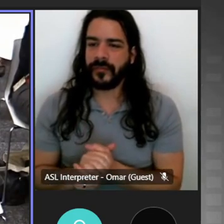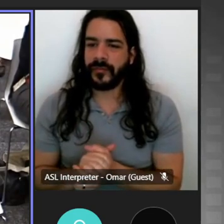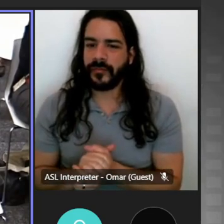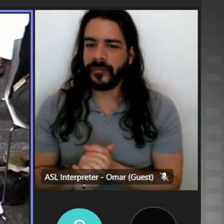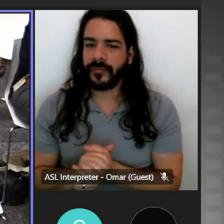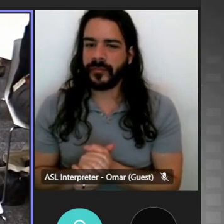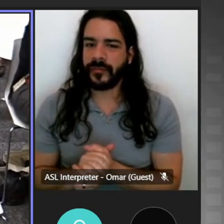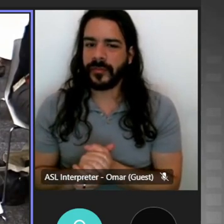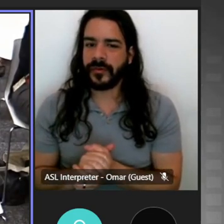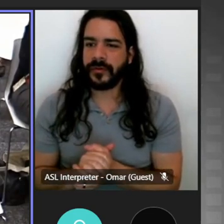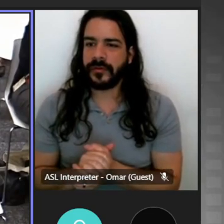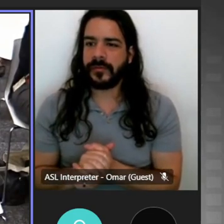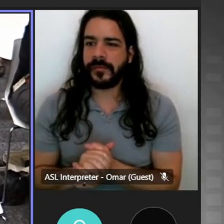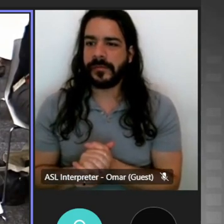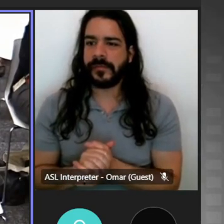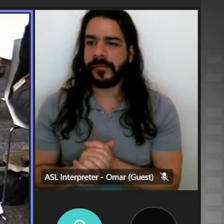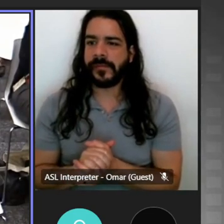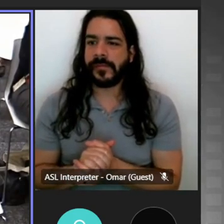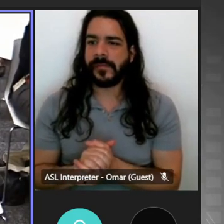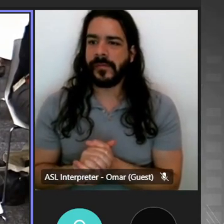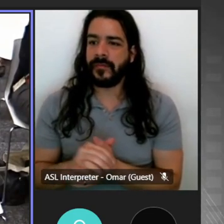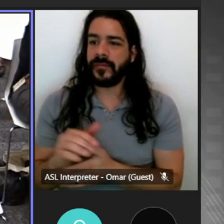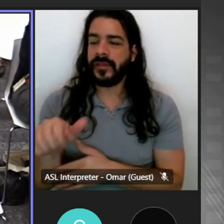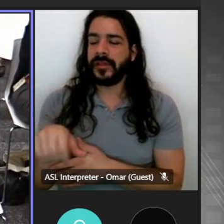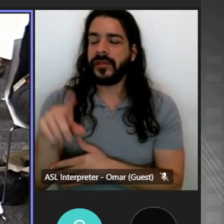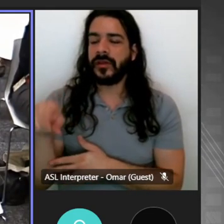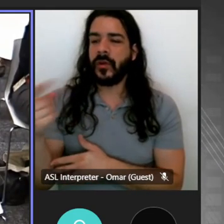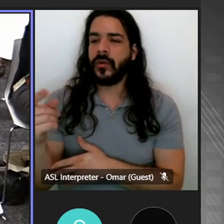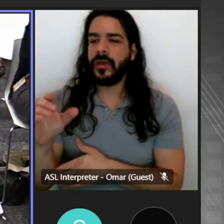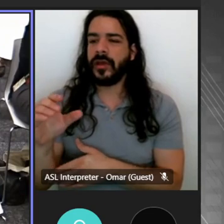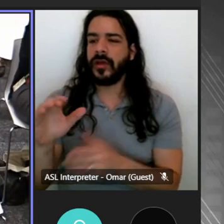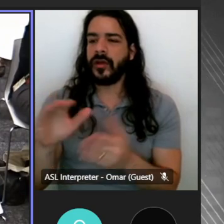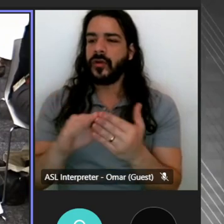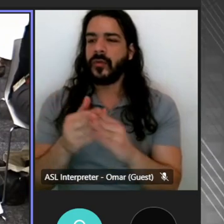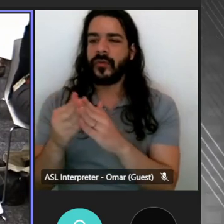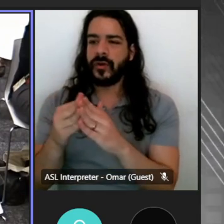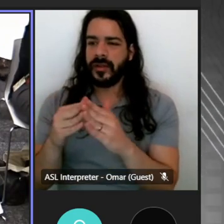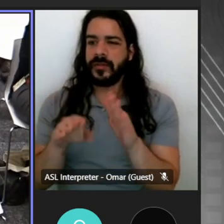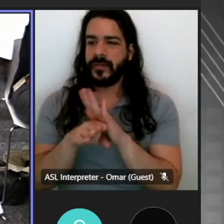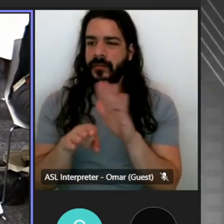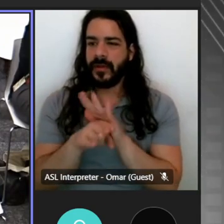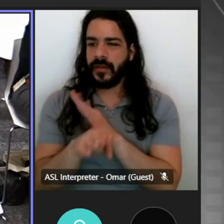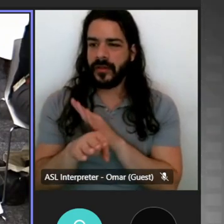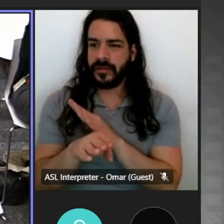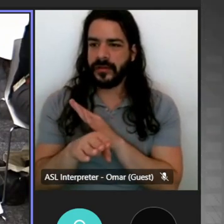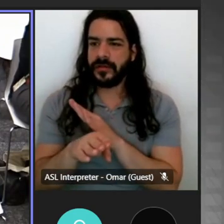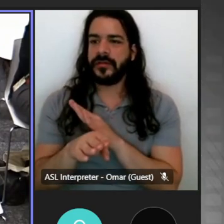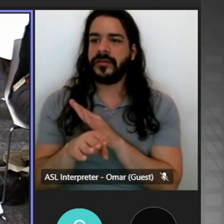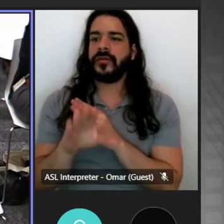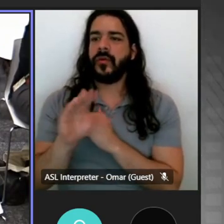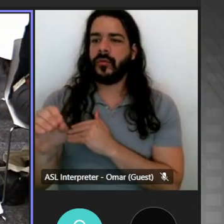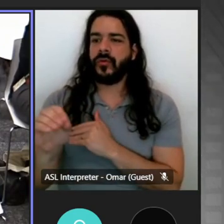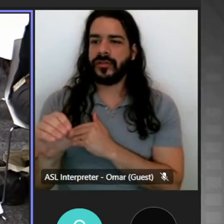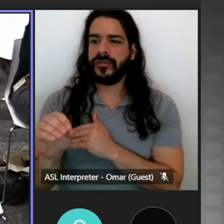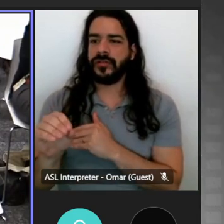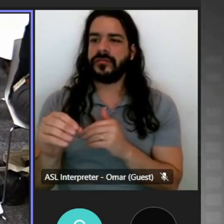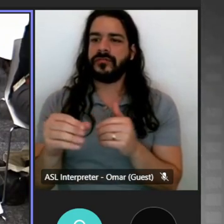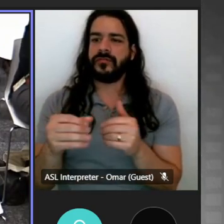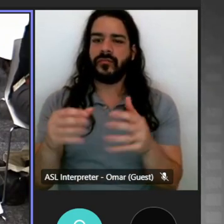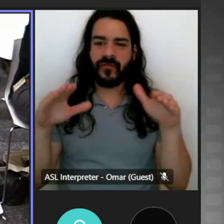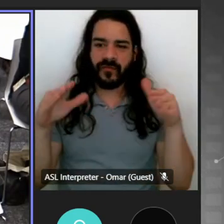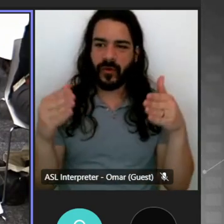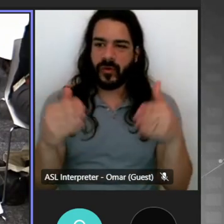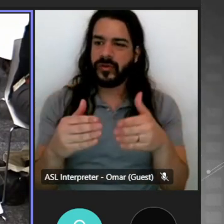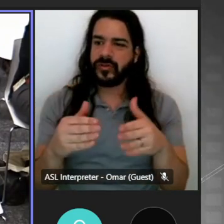Opportunity Partners Community Development Corporation, the only community development corporation focused on equitable development in